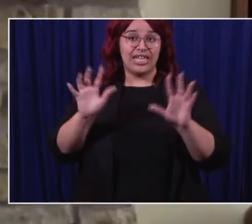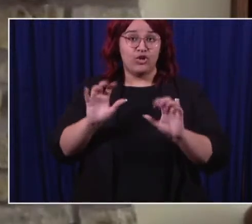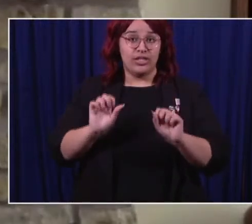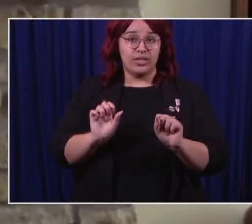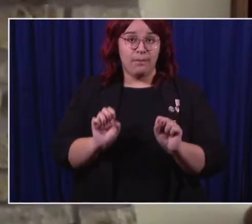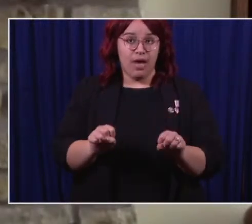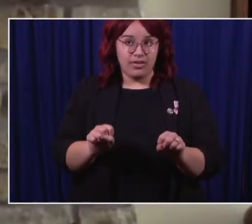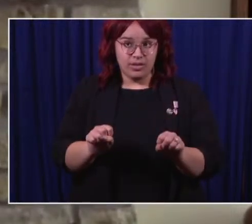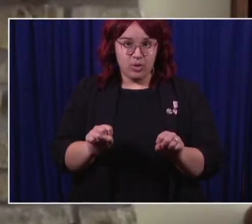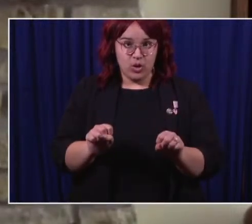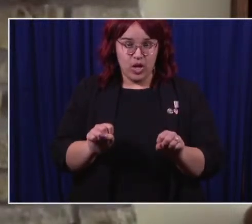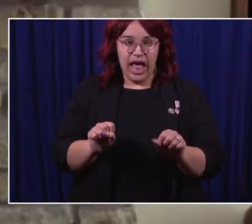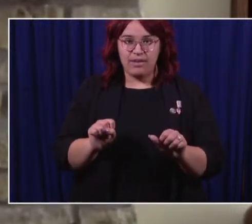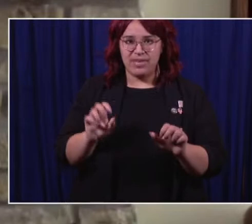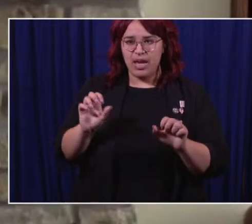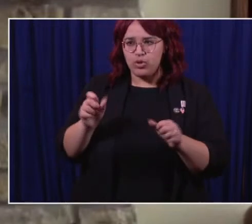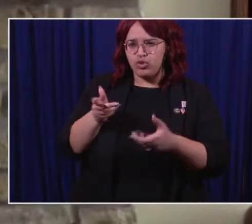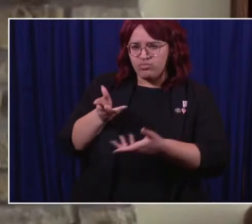they're planning.